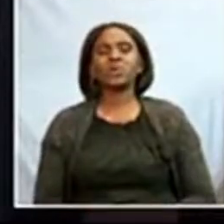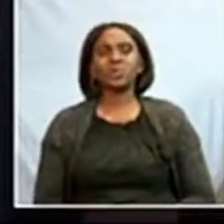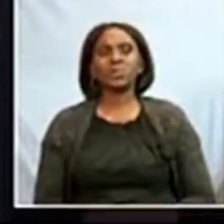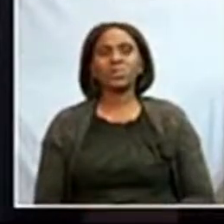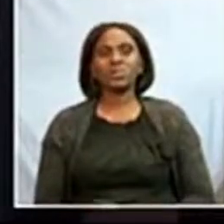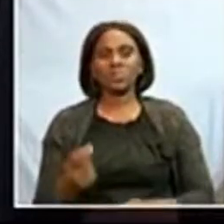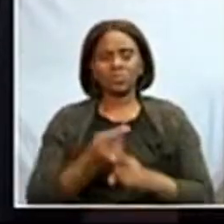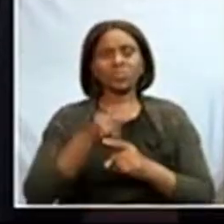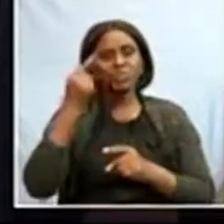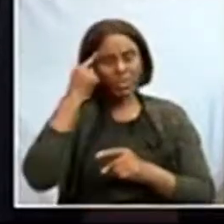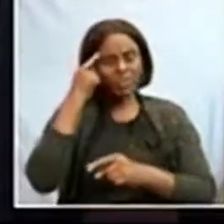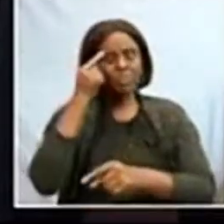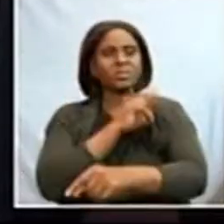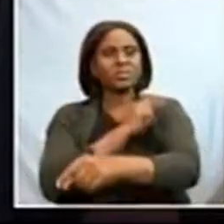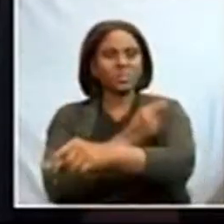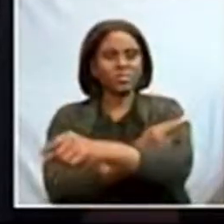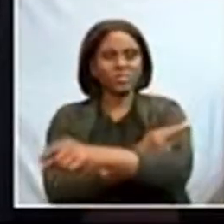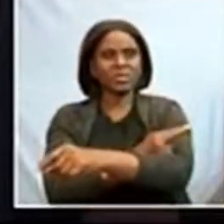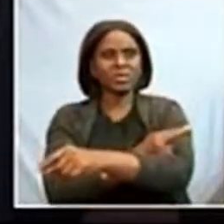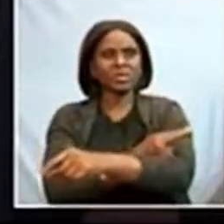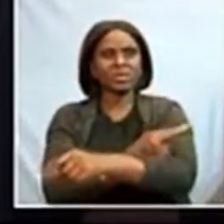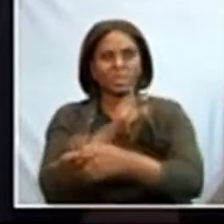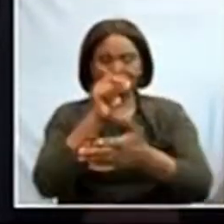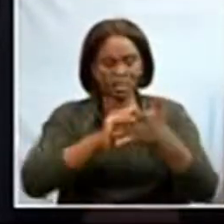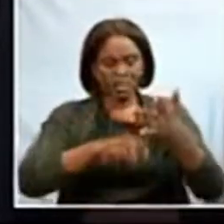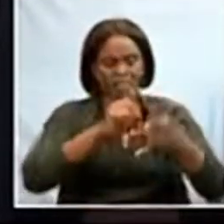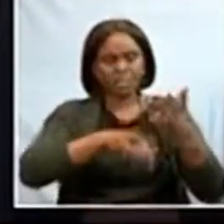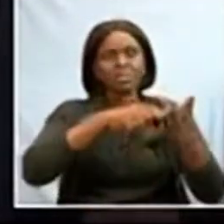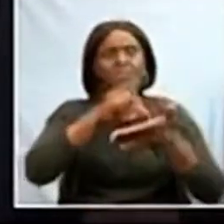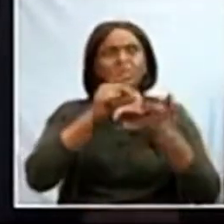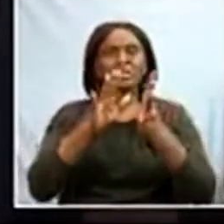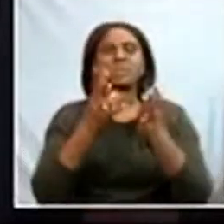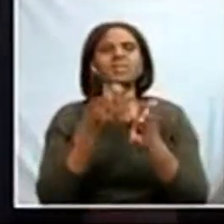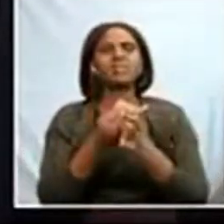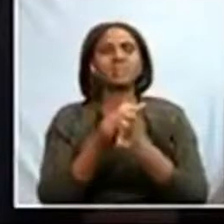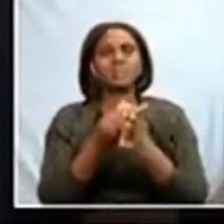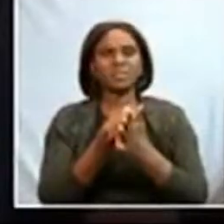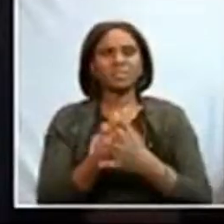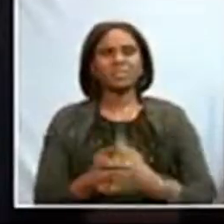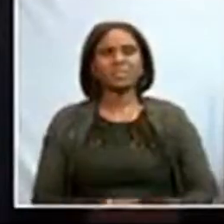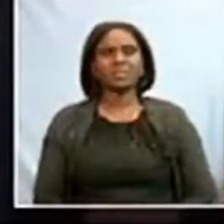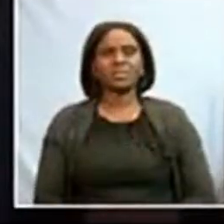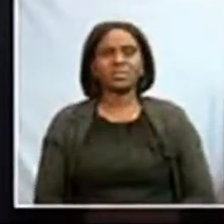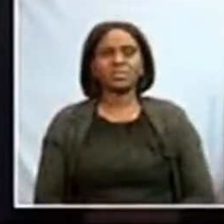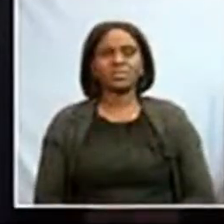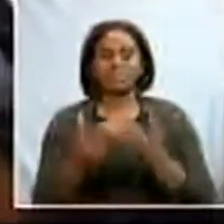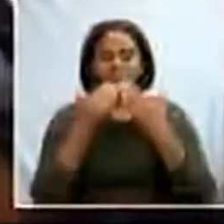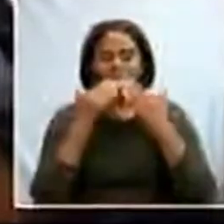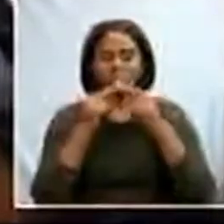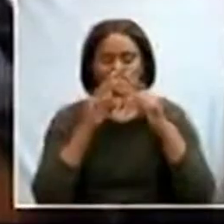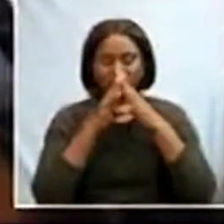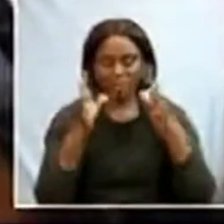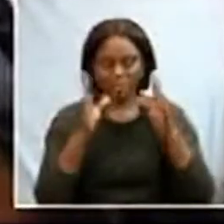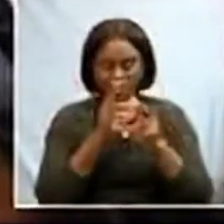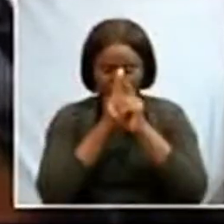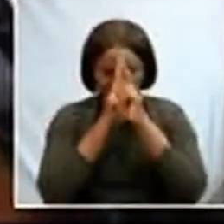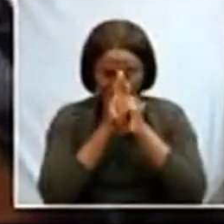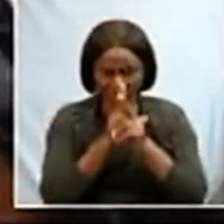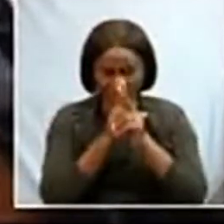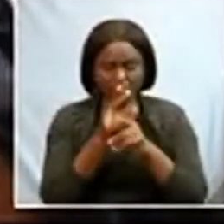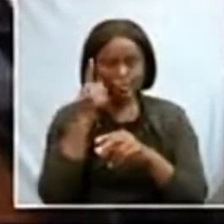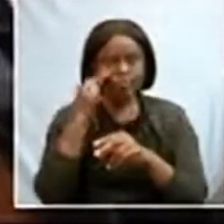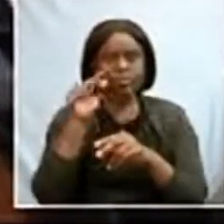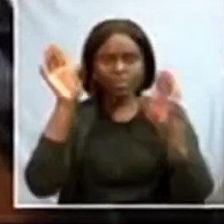from government resources, our taxpayers' money. Thank you very much, Honorable,